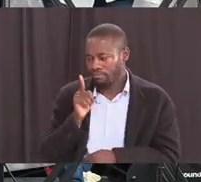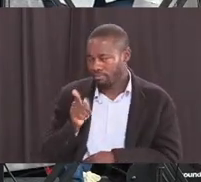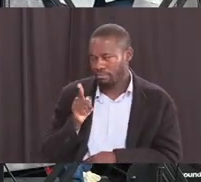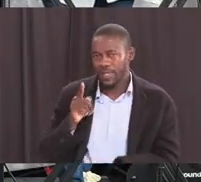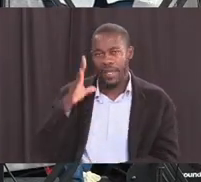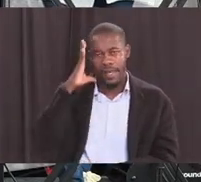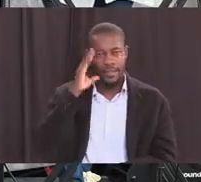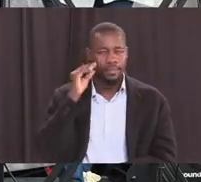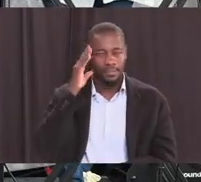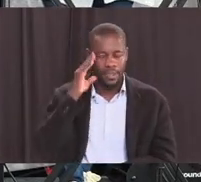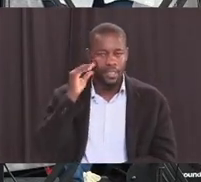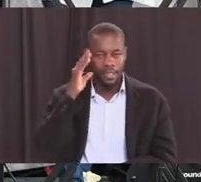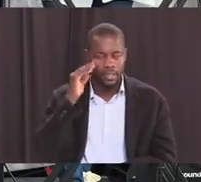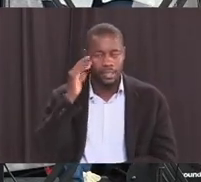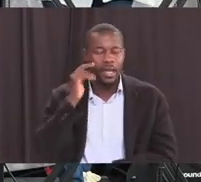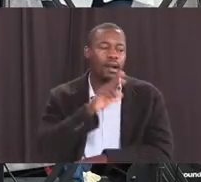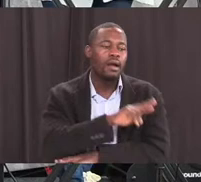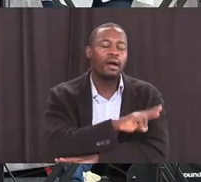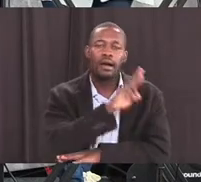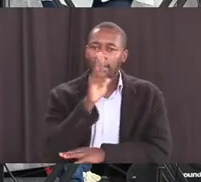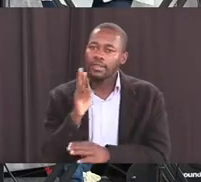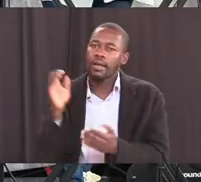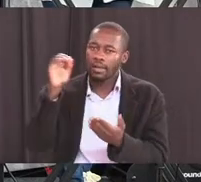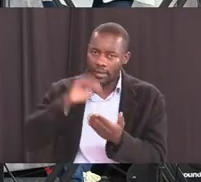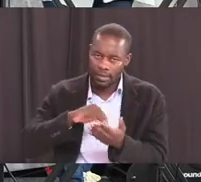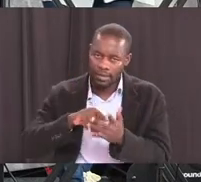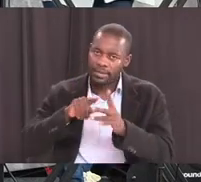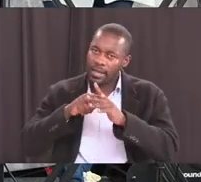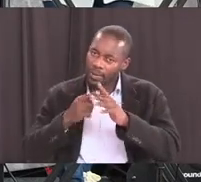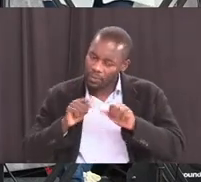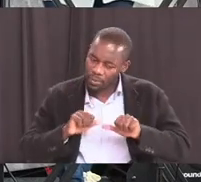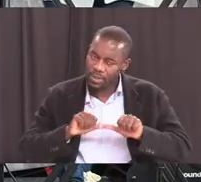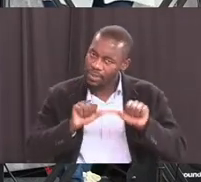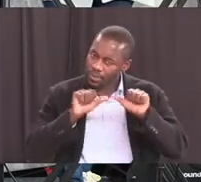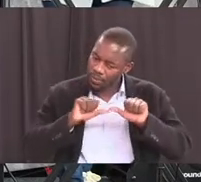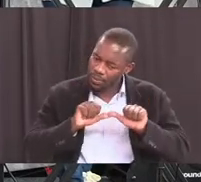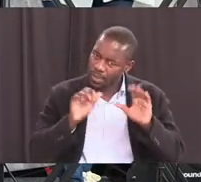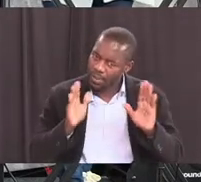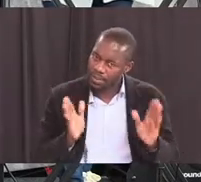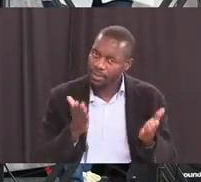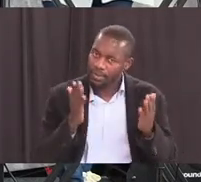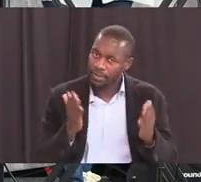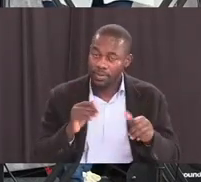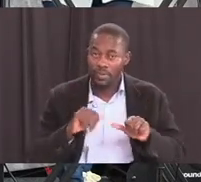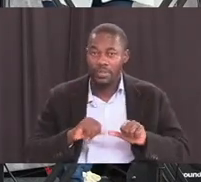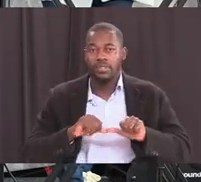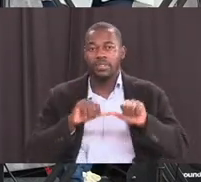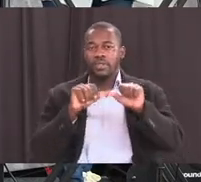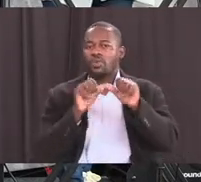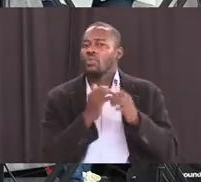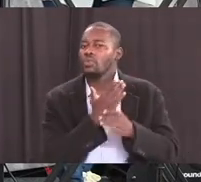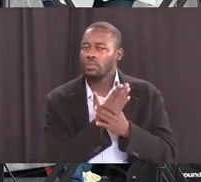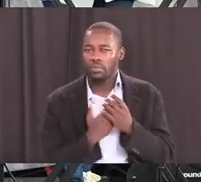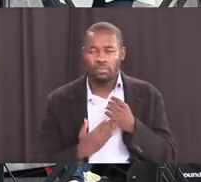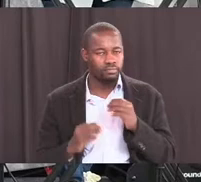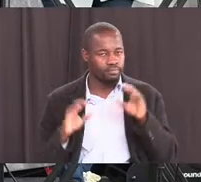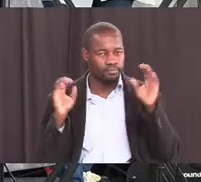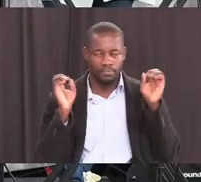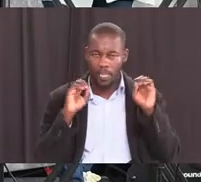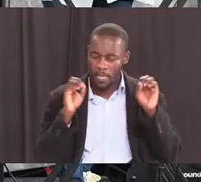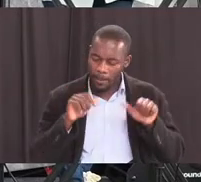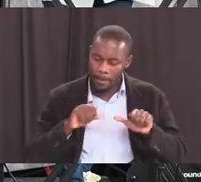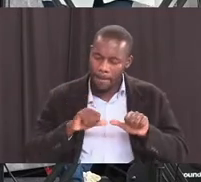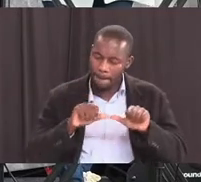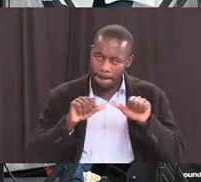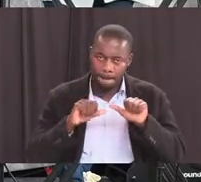do, but in who God is and who he says we are. And so if any of those categories kind of